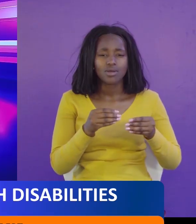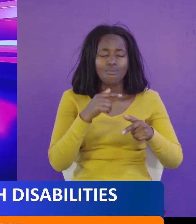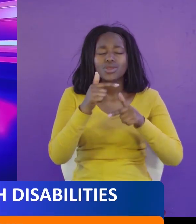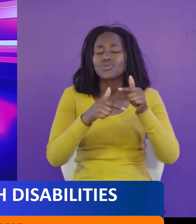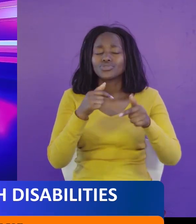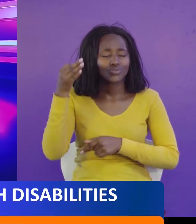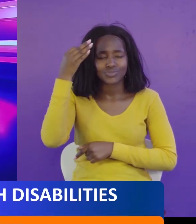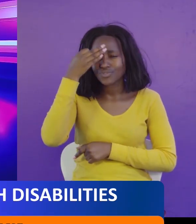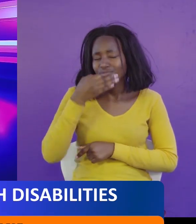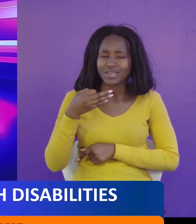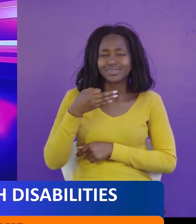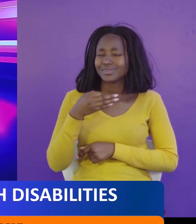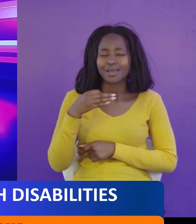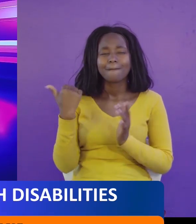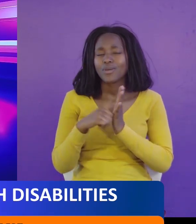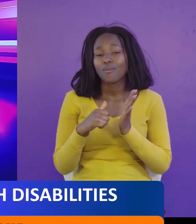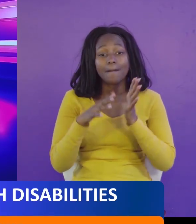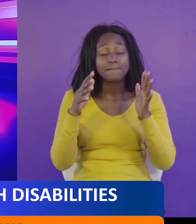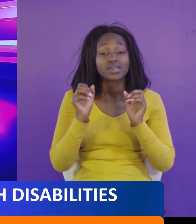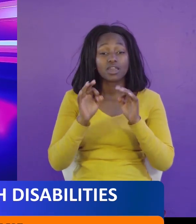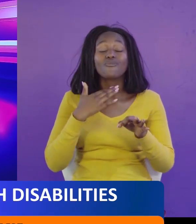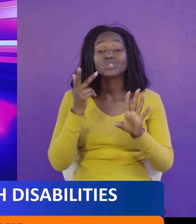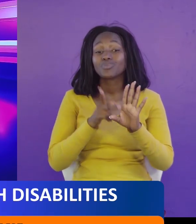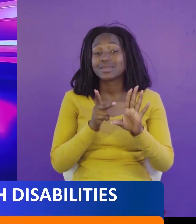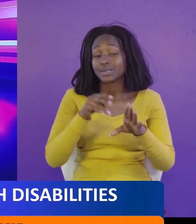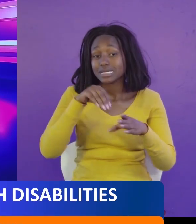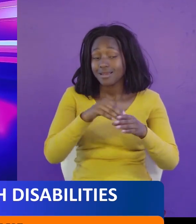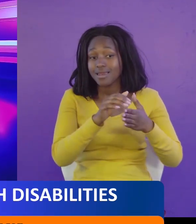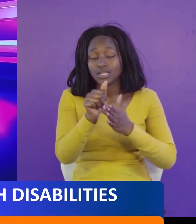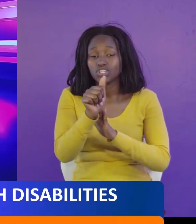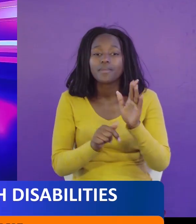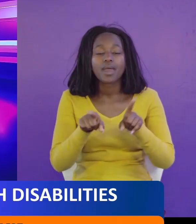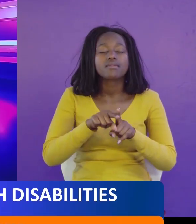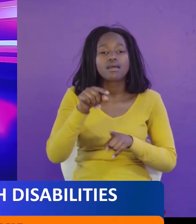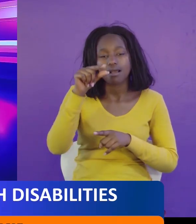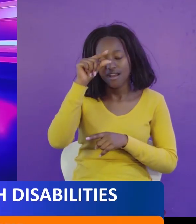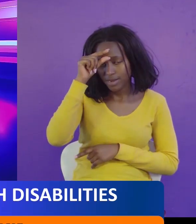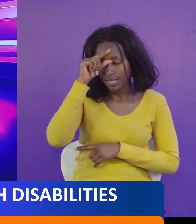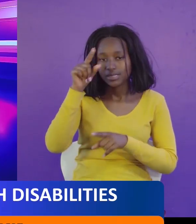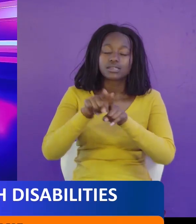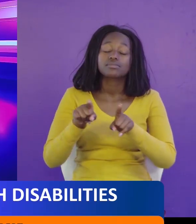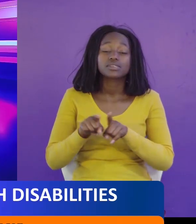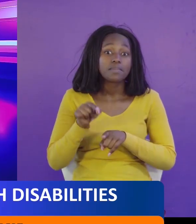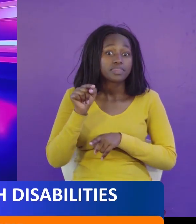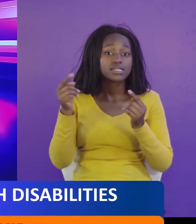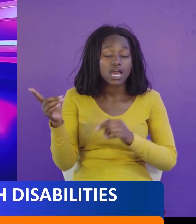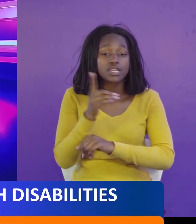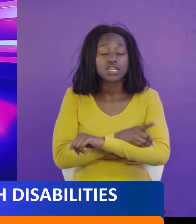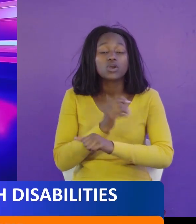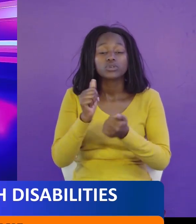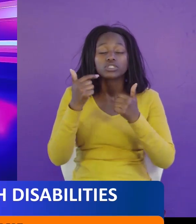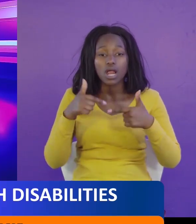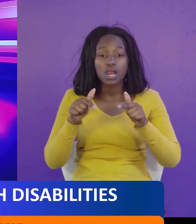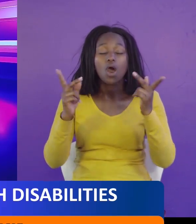participating in leadership and governance. And Katiba Day provides an annual platform to spotlight